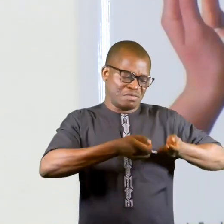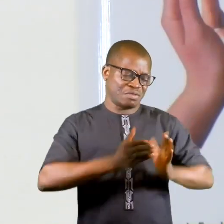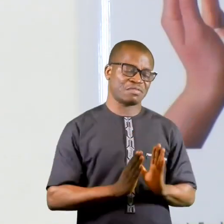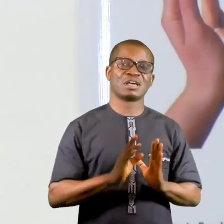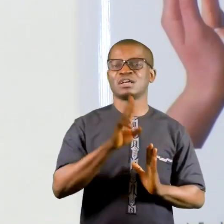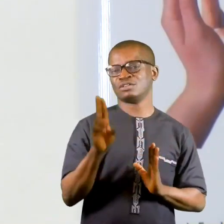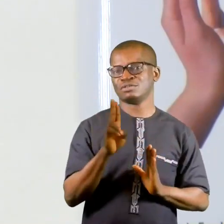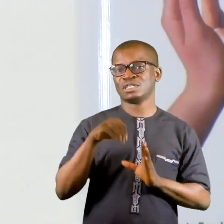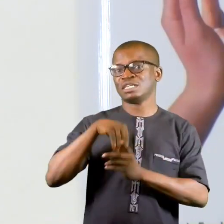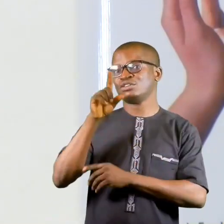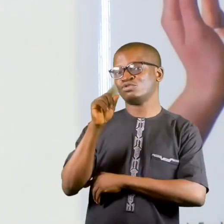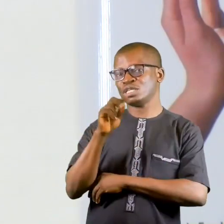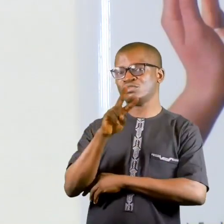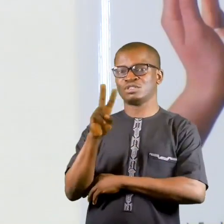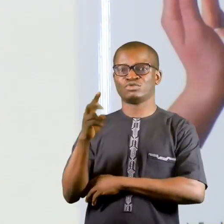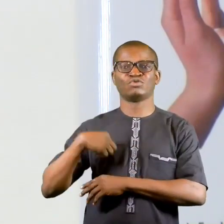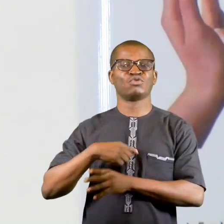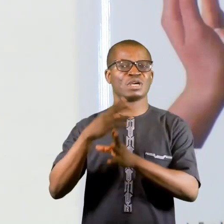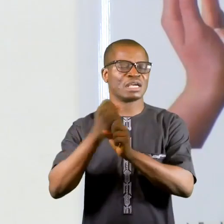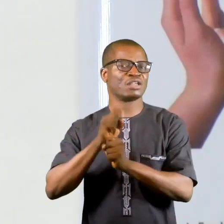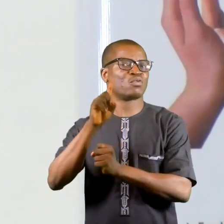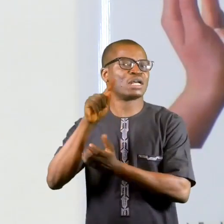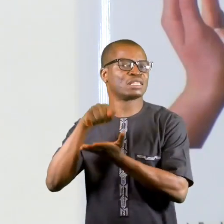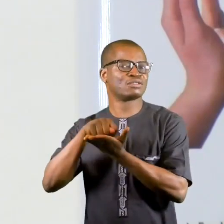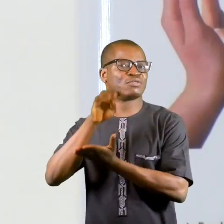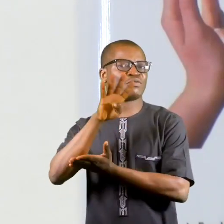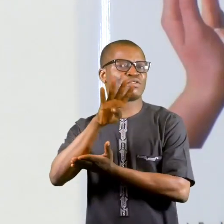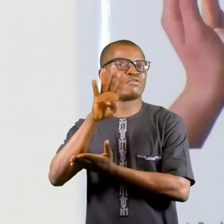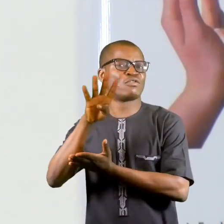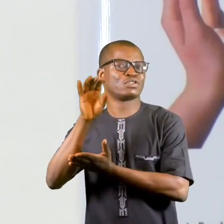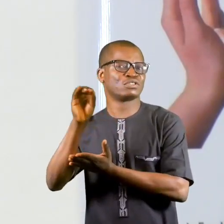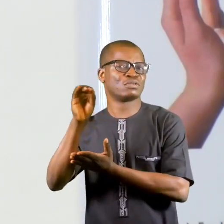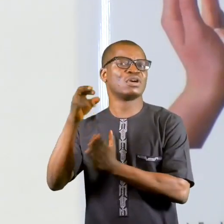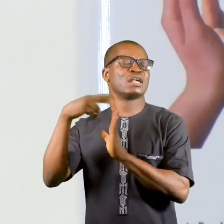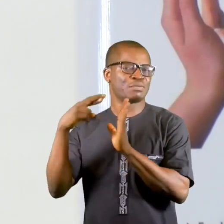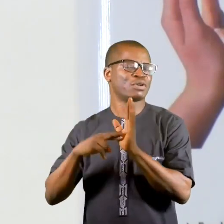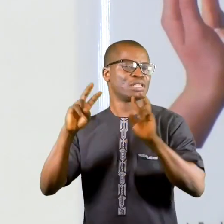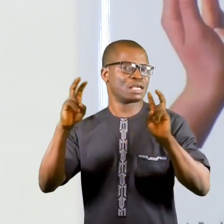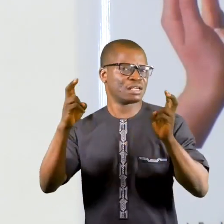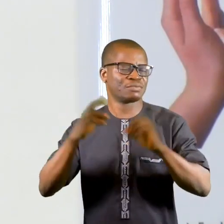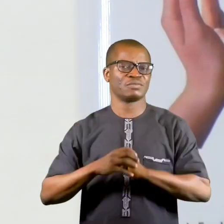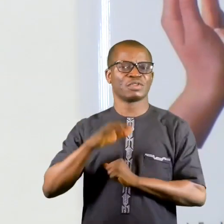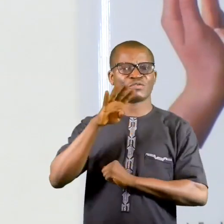traffickers. In 2022, we received 1,440 reported